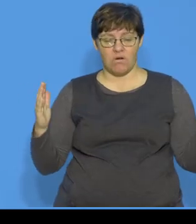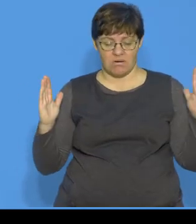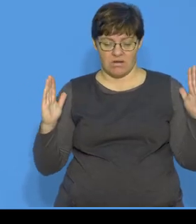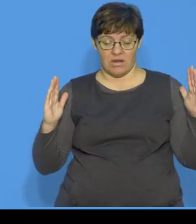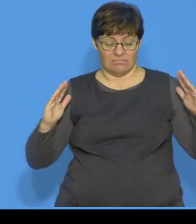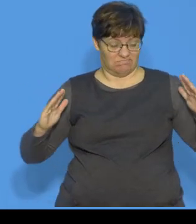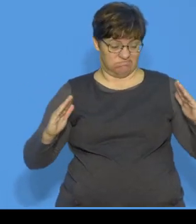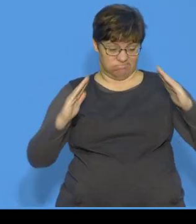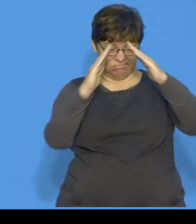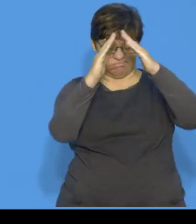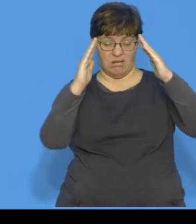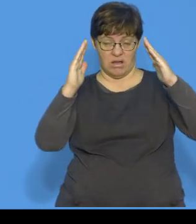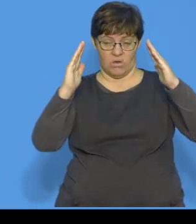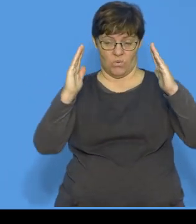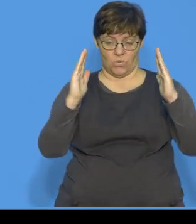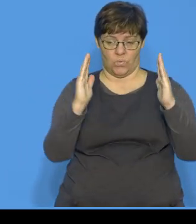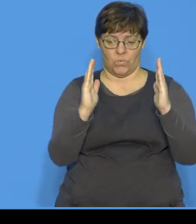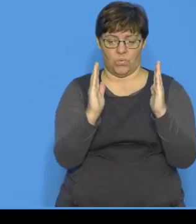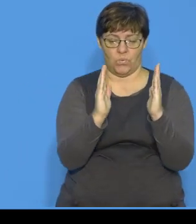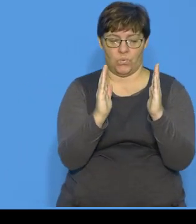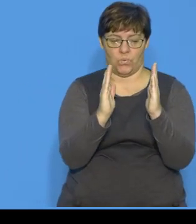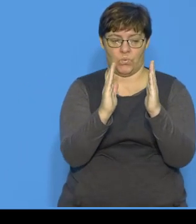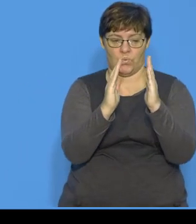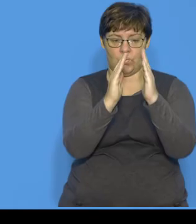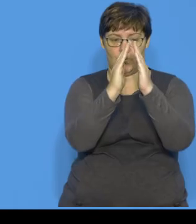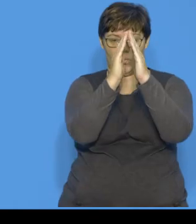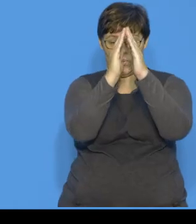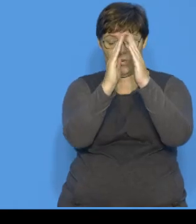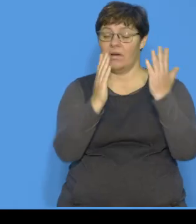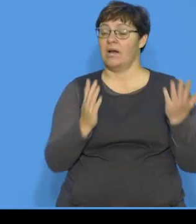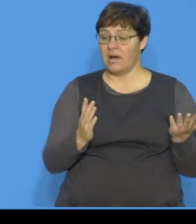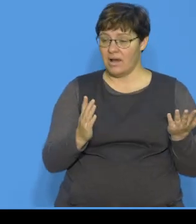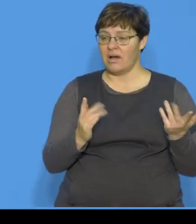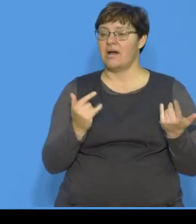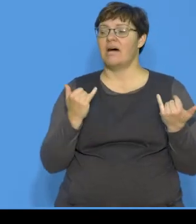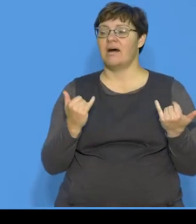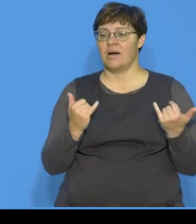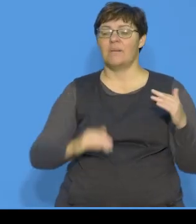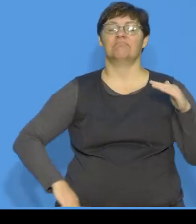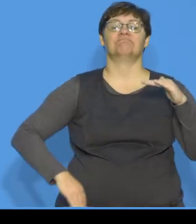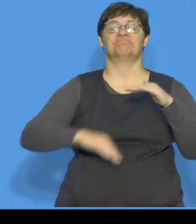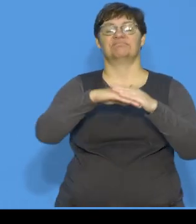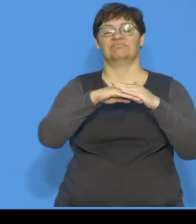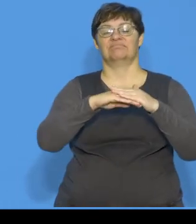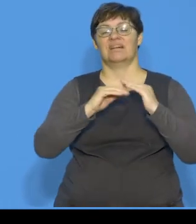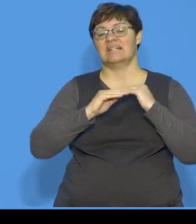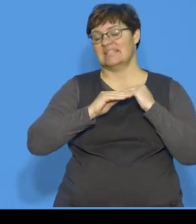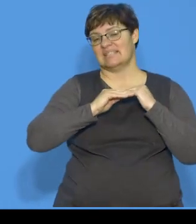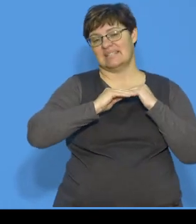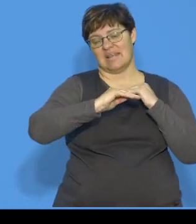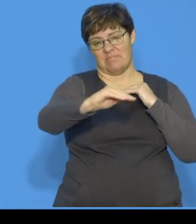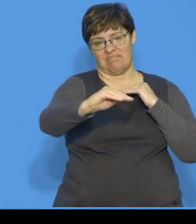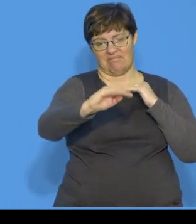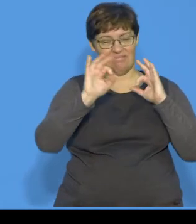modified, and scientists predict that we would have reached a stage of